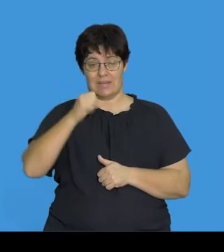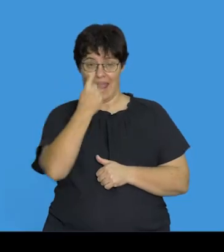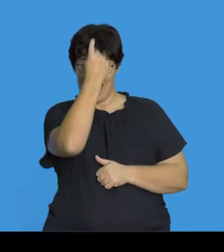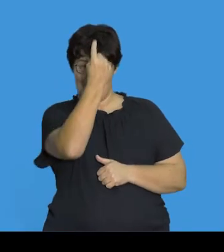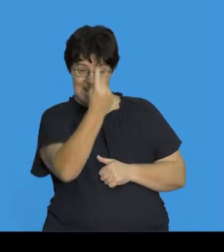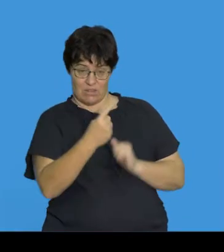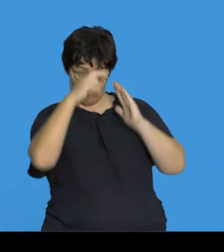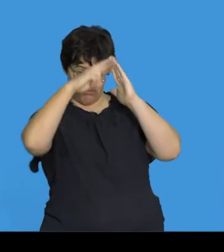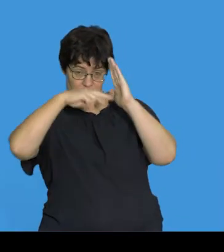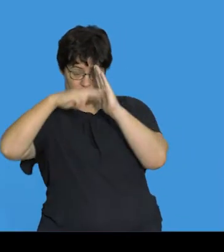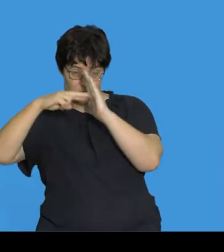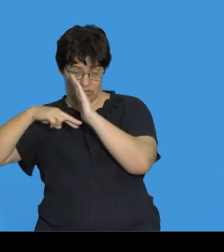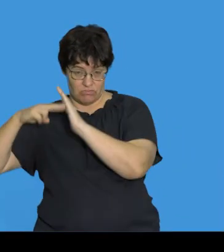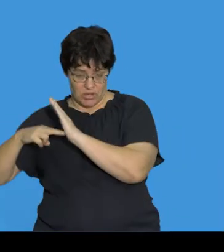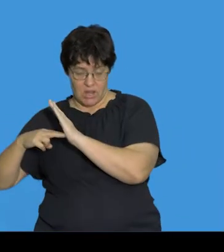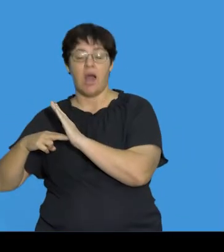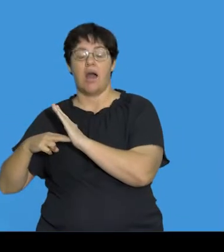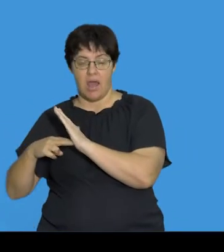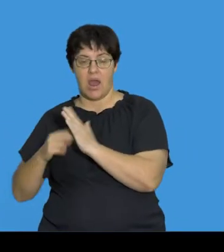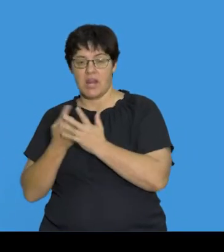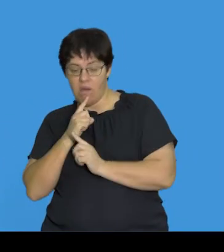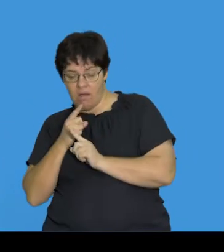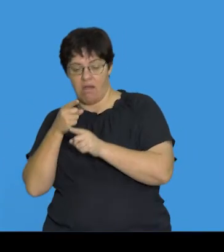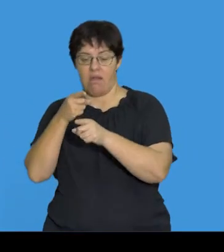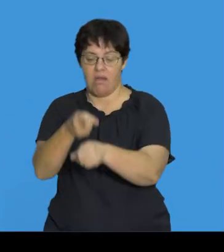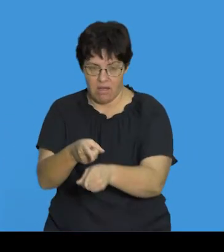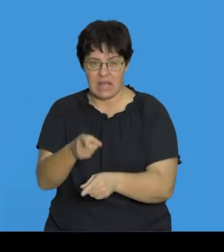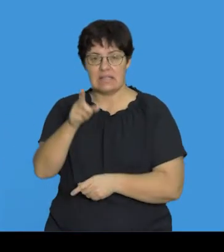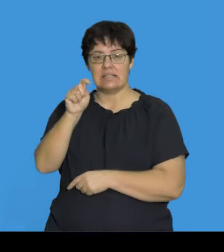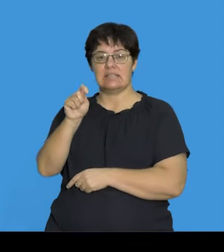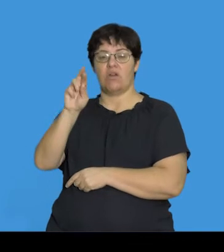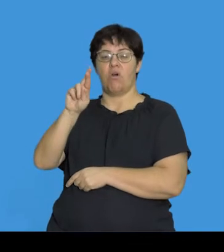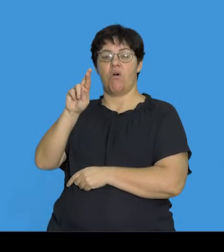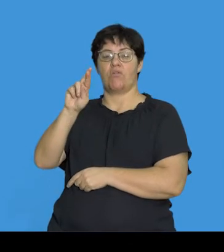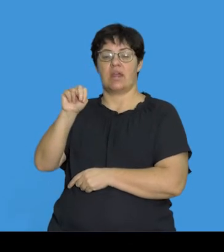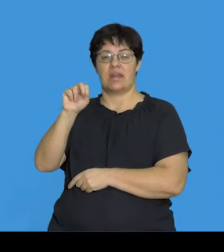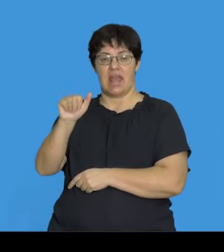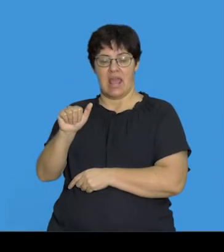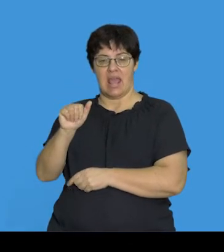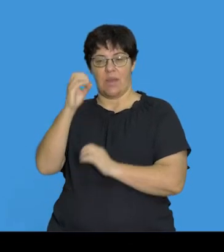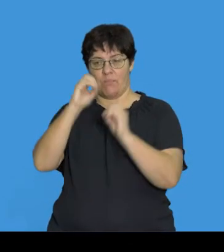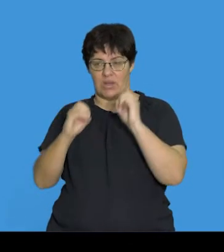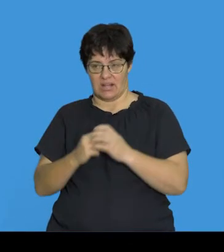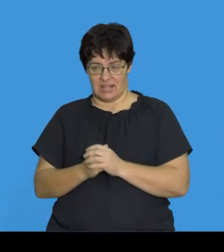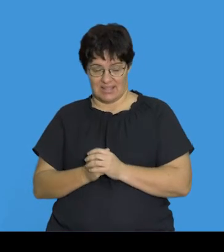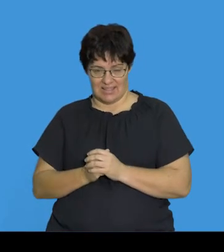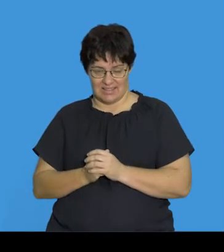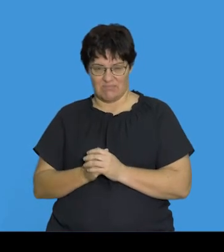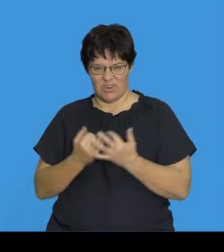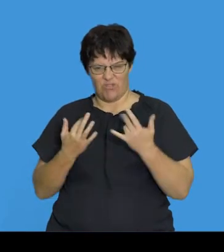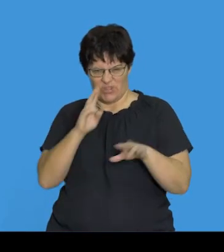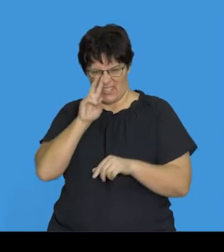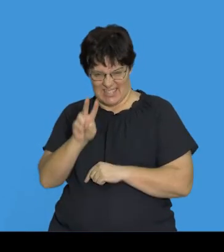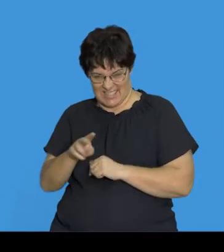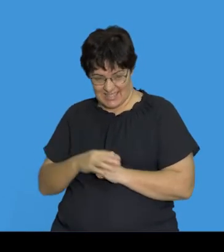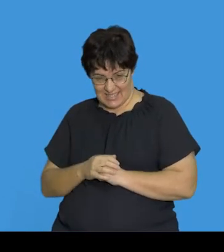it reads each codon, it will instruct a tRNA molecule, and here a tRNA molecule is represented